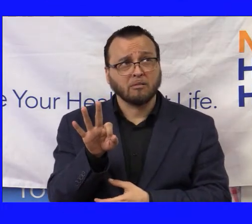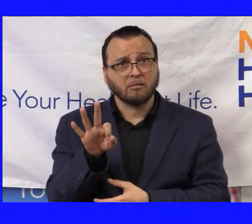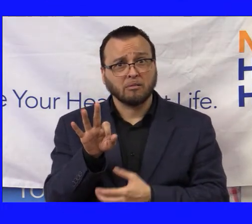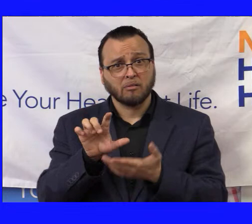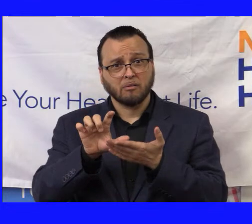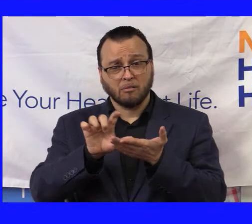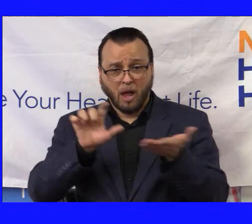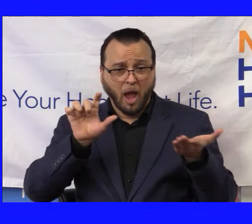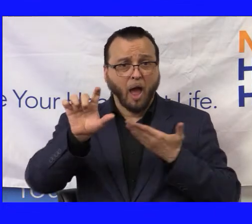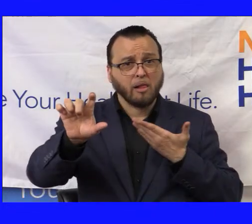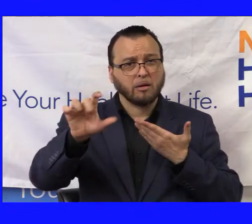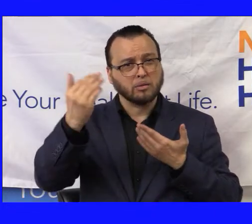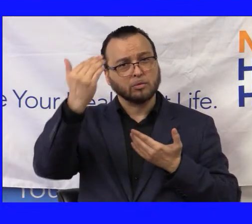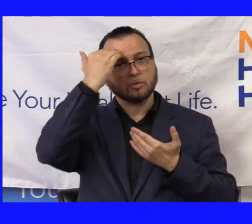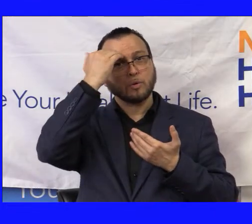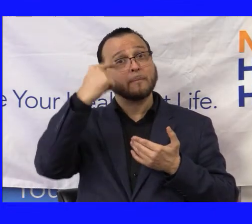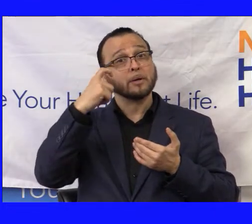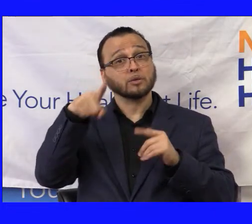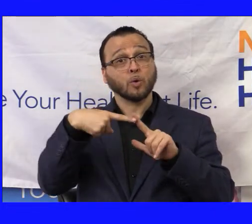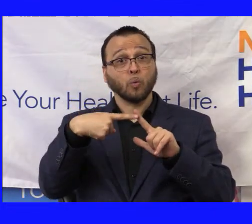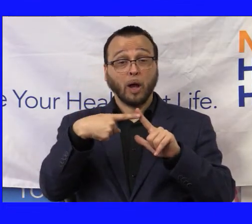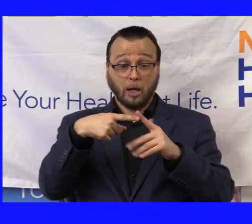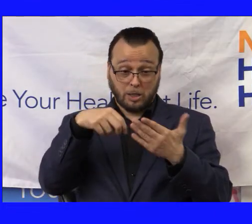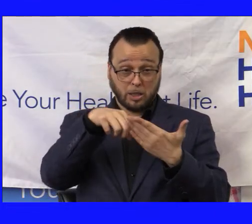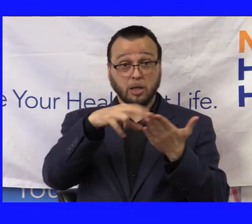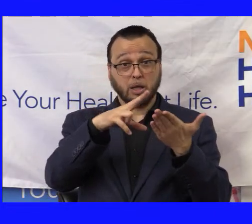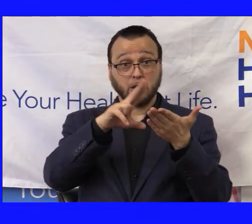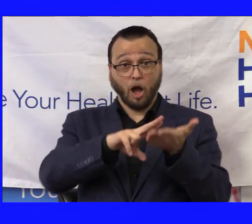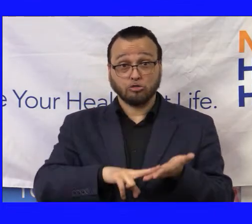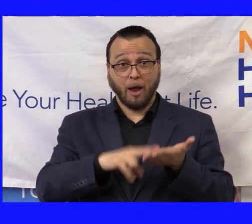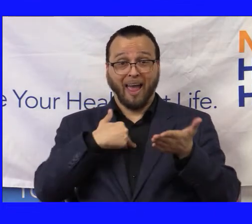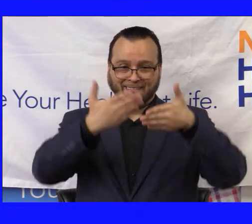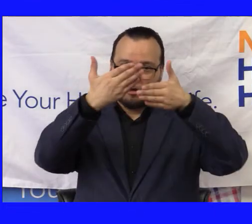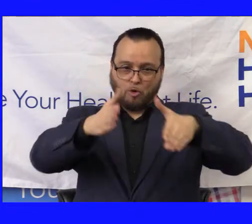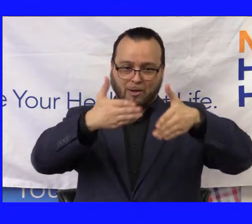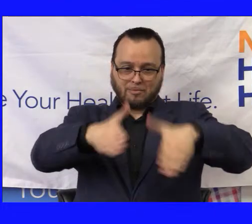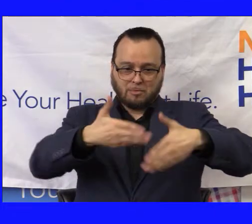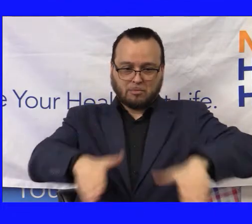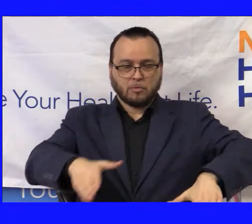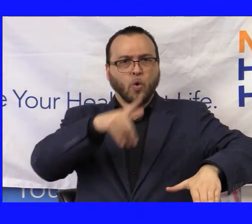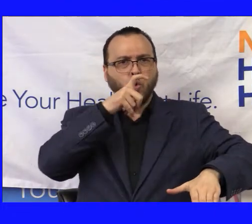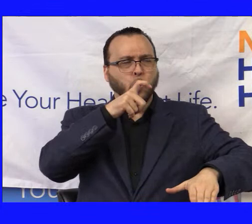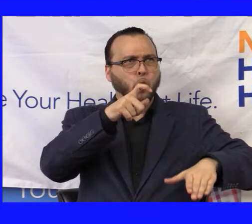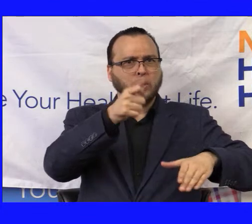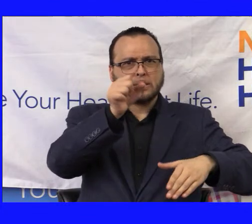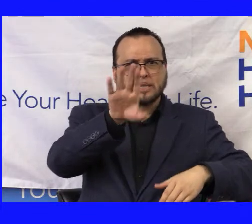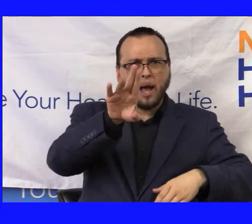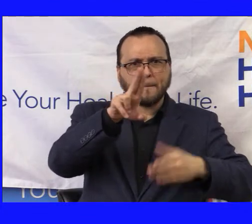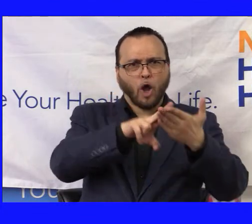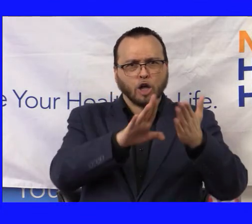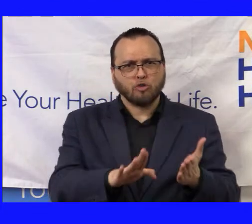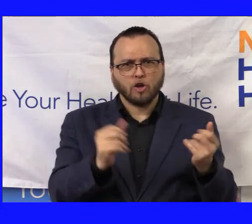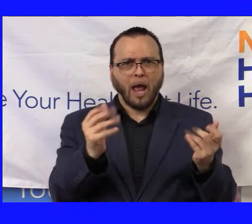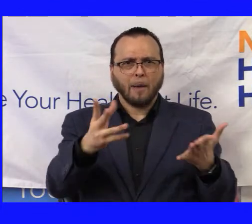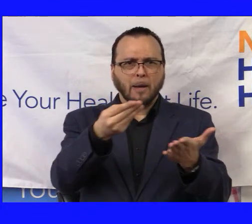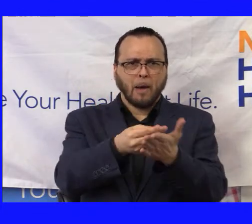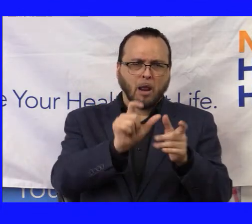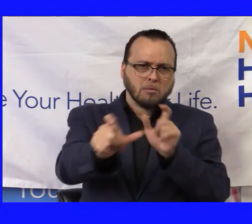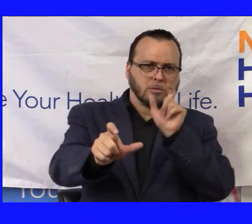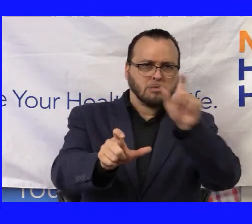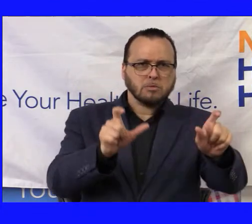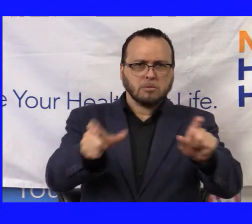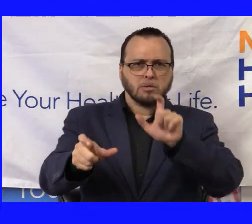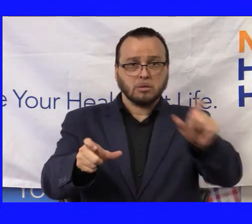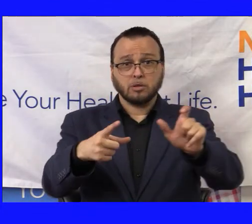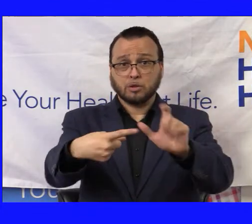allocated, because when you go into a contract, there is a breakdown who are the subcontractors and how much money you are doing. Like you're saying, you're showing in that table,